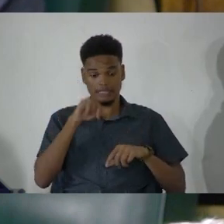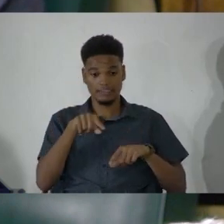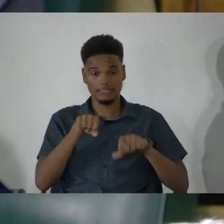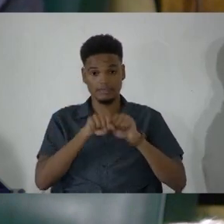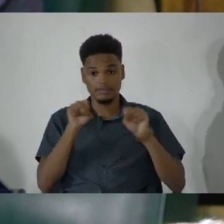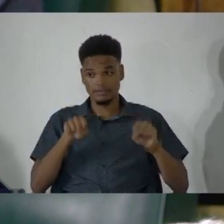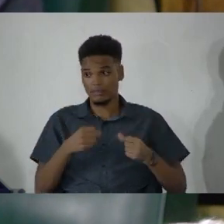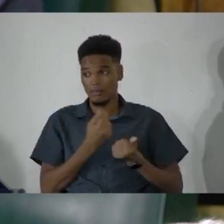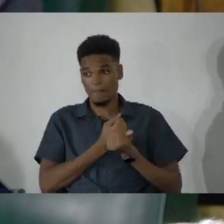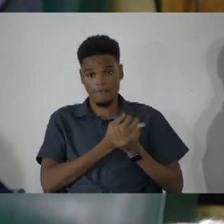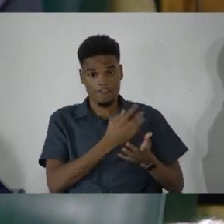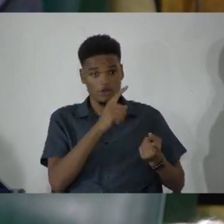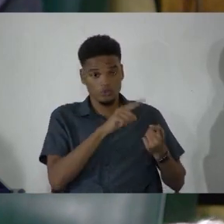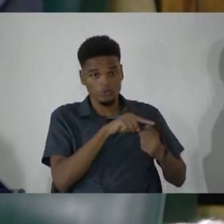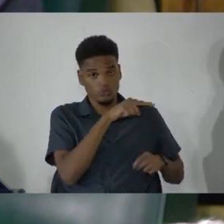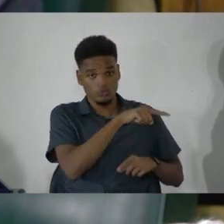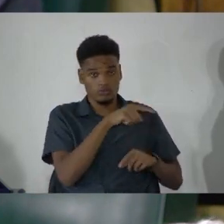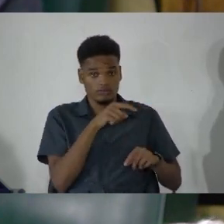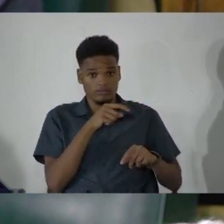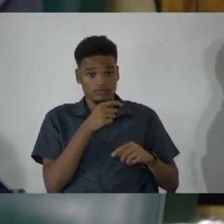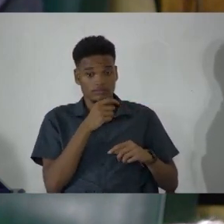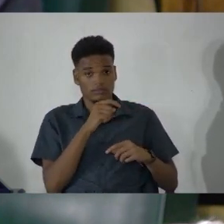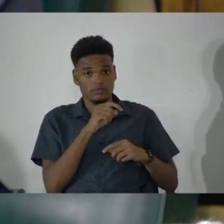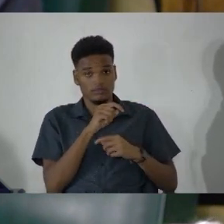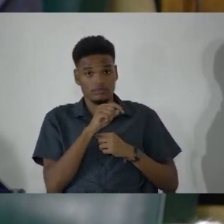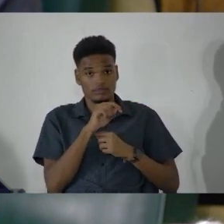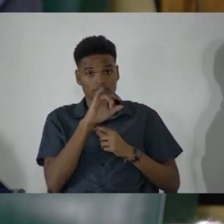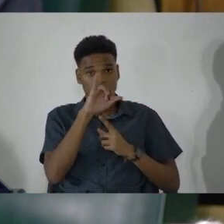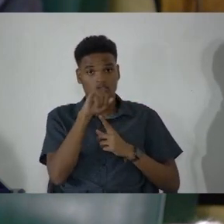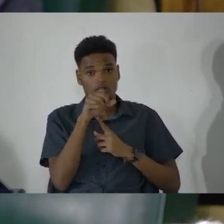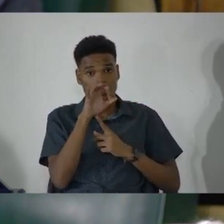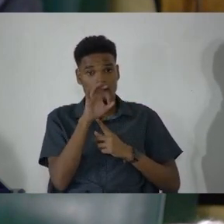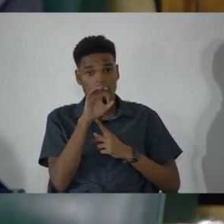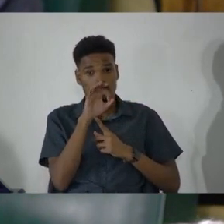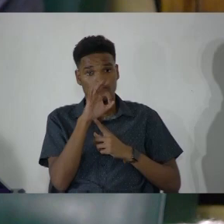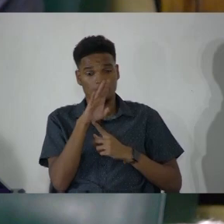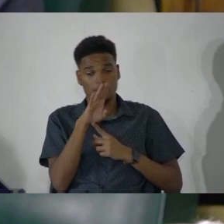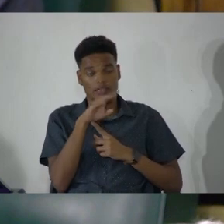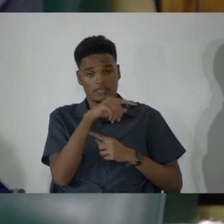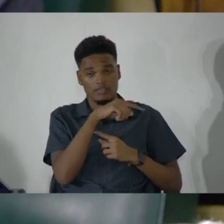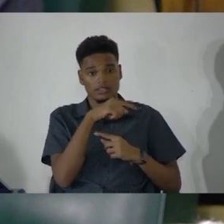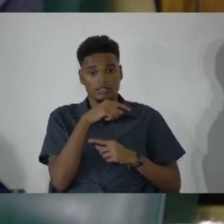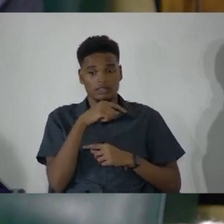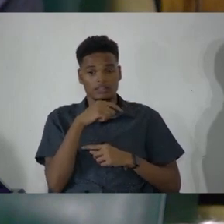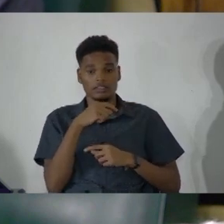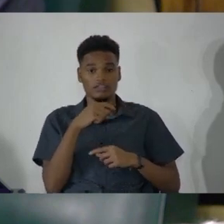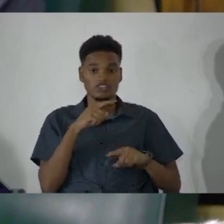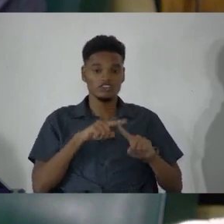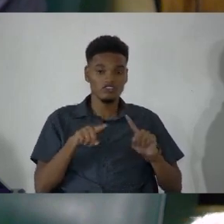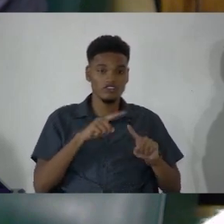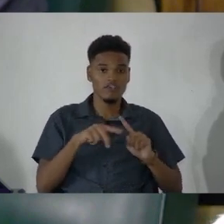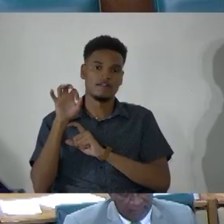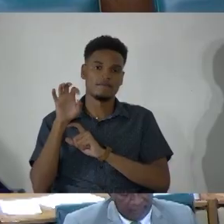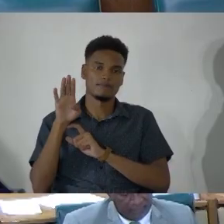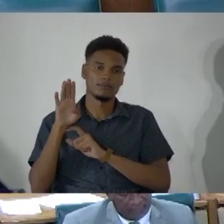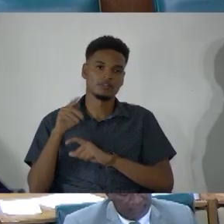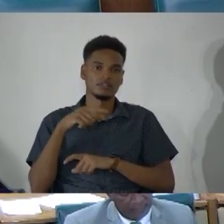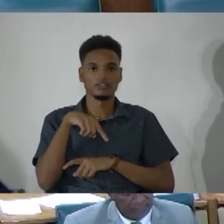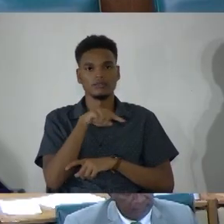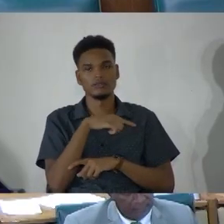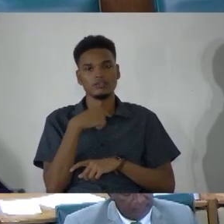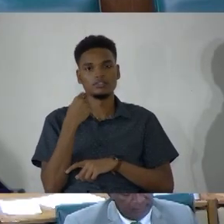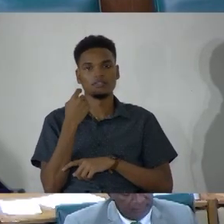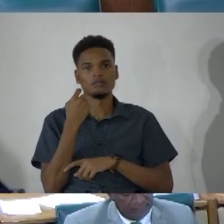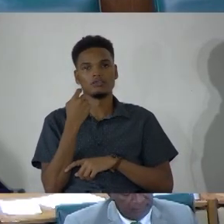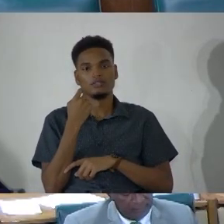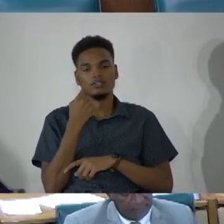ensure that the inspection schedule, the report of violations and compliance tracking. Minister